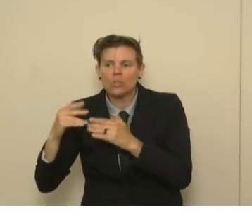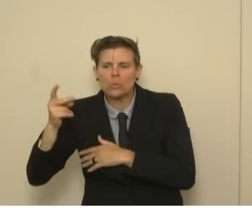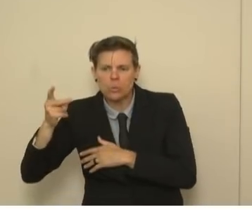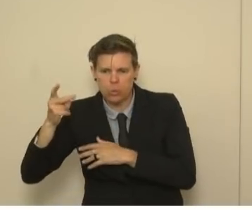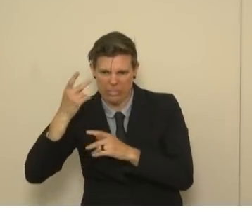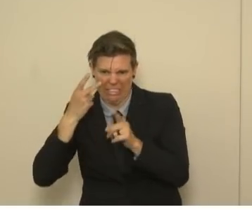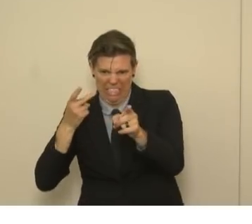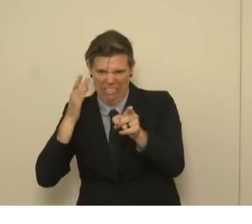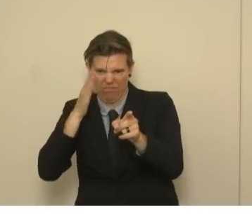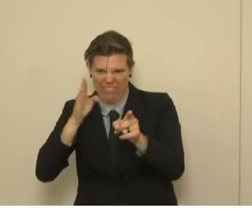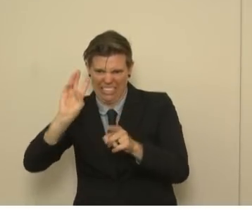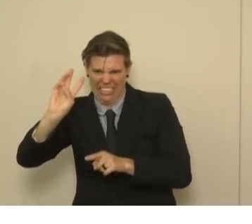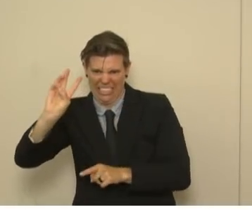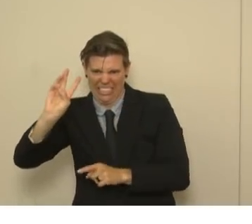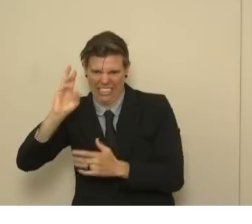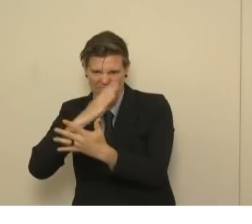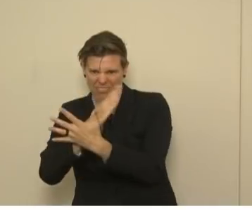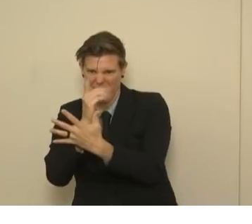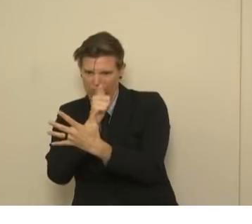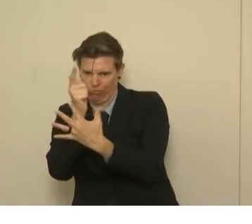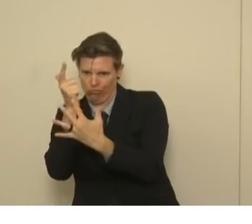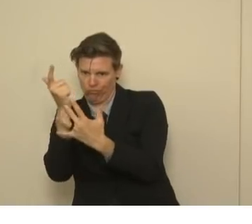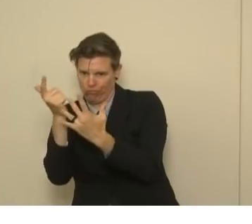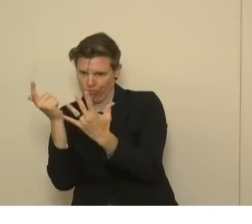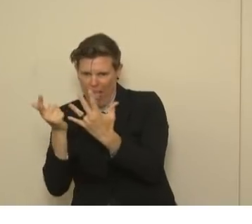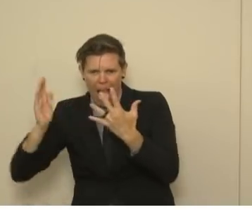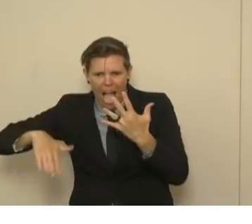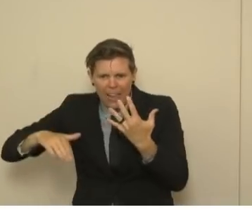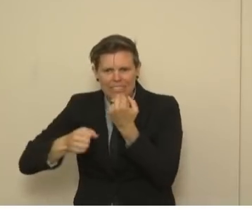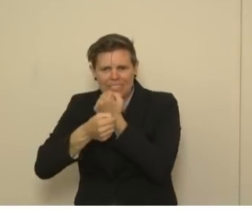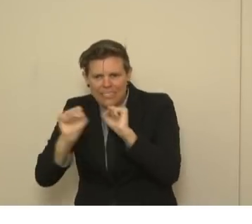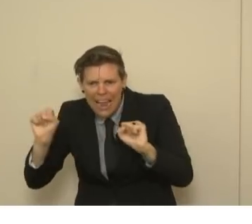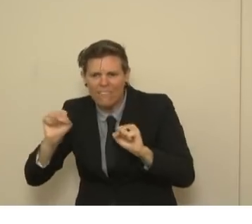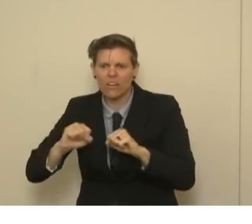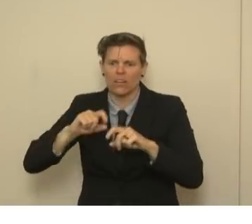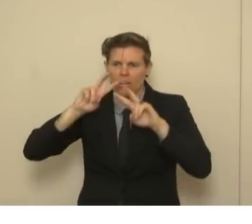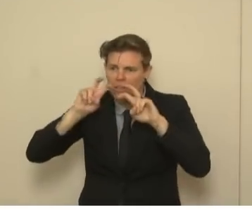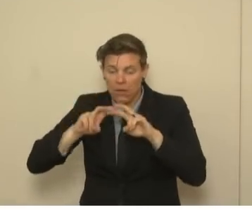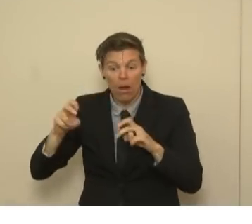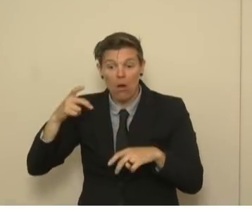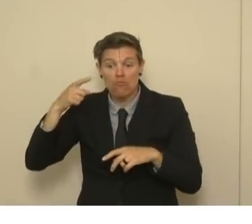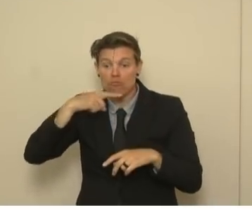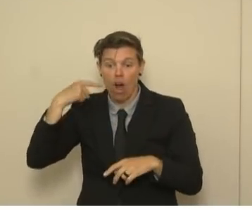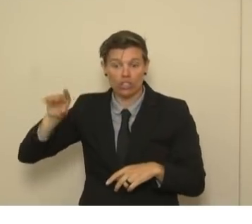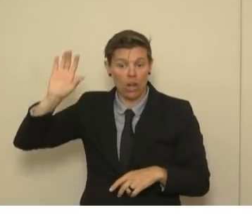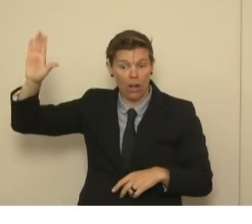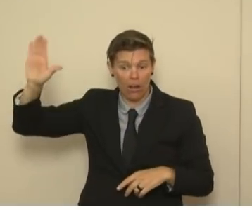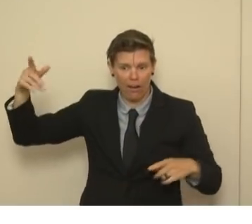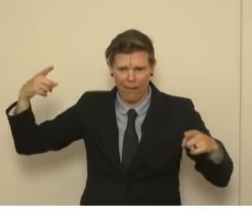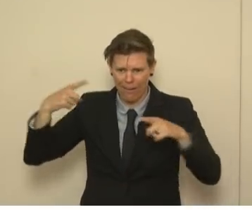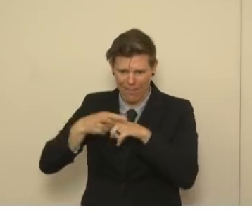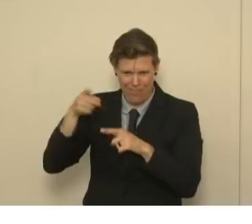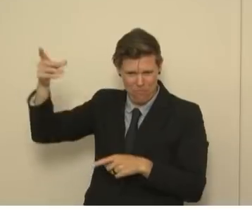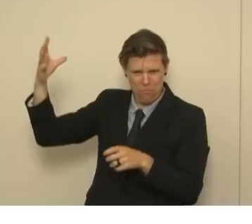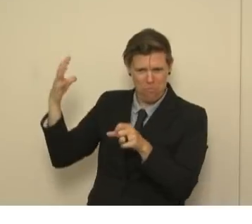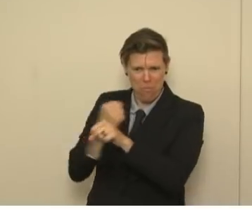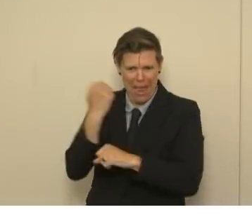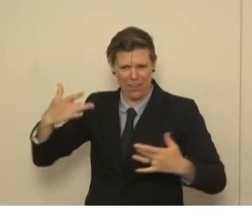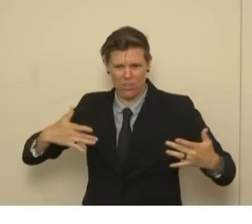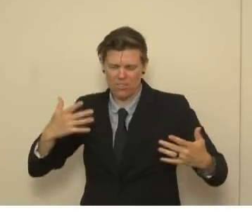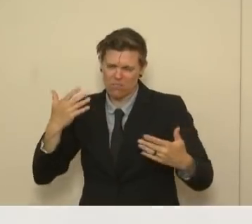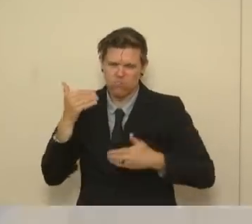sort of Russia declaring victory that they had won the vaccine race, which is, to me, kind of like being